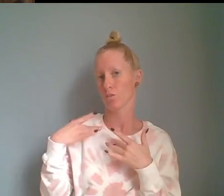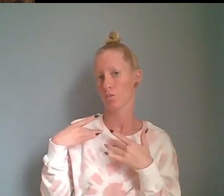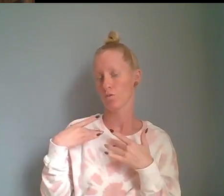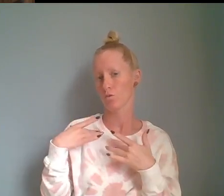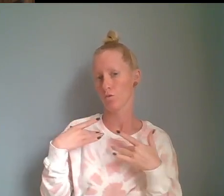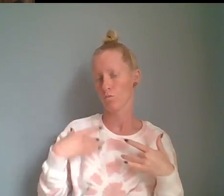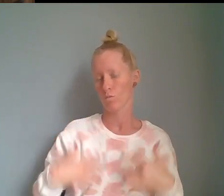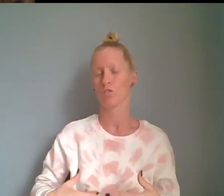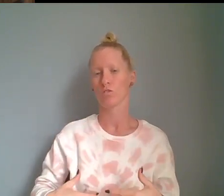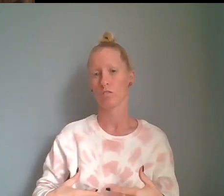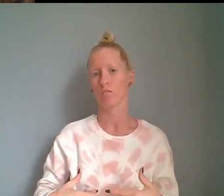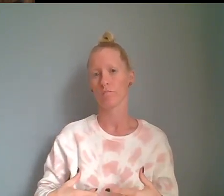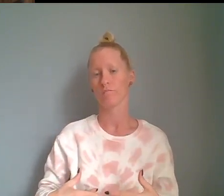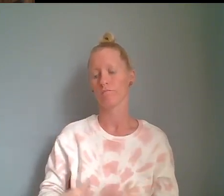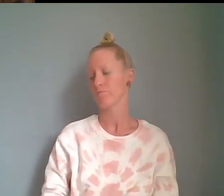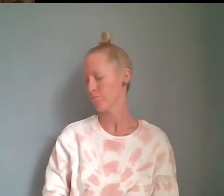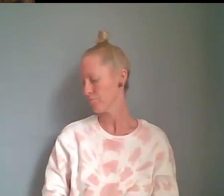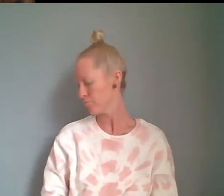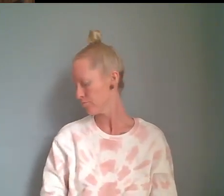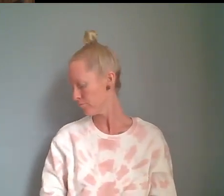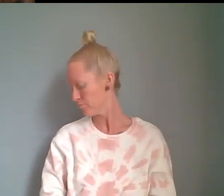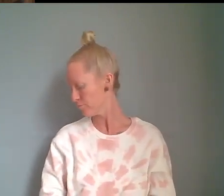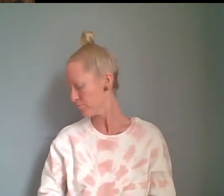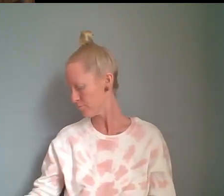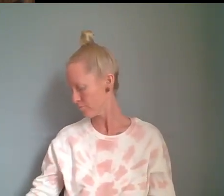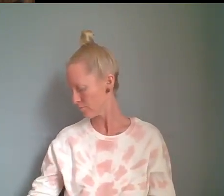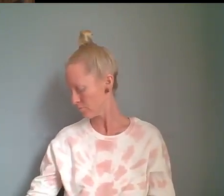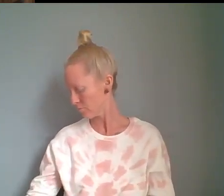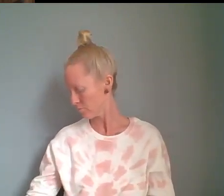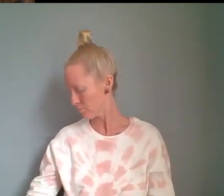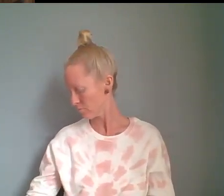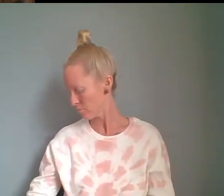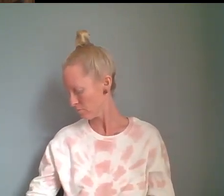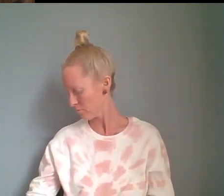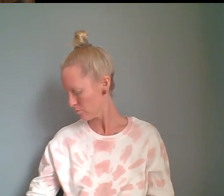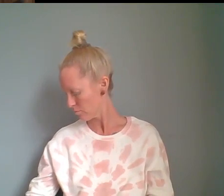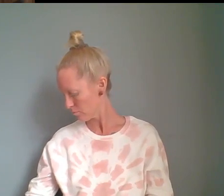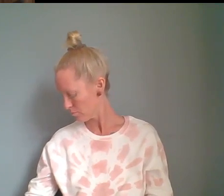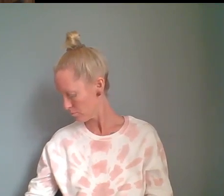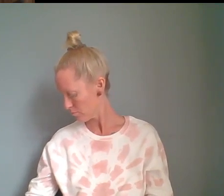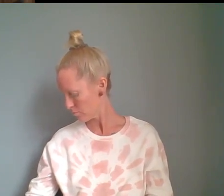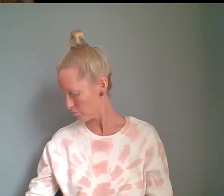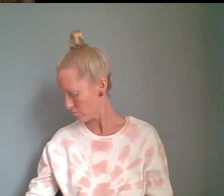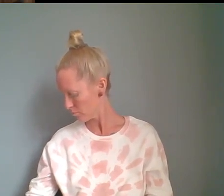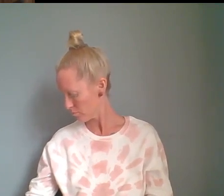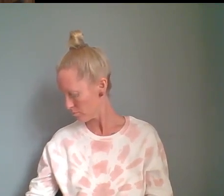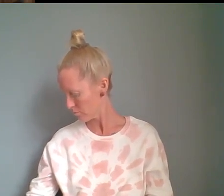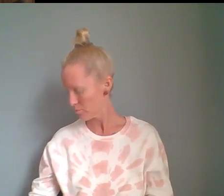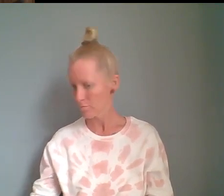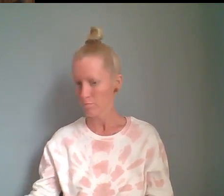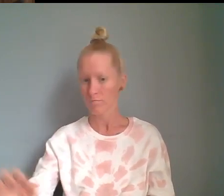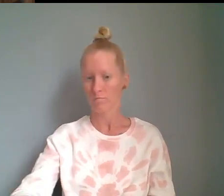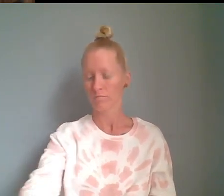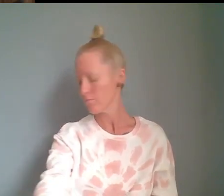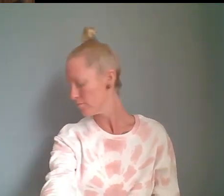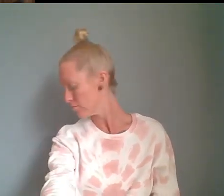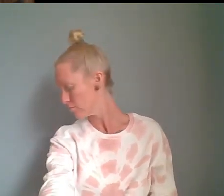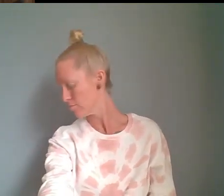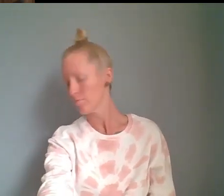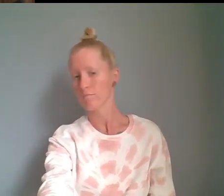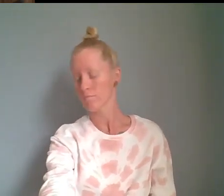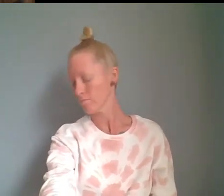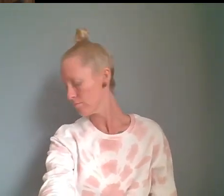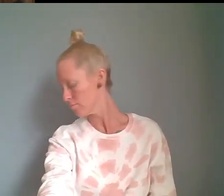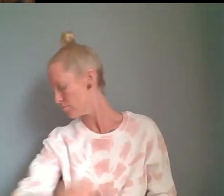depression. But it's important to sort of dissect this. So people who had, it didn't really